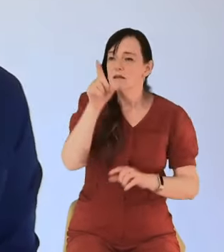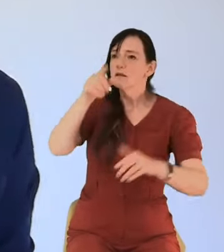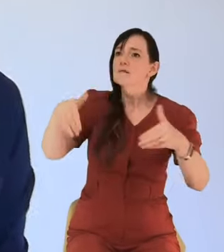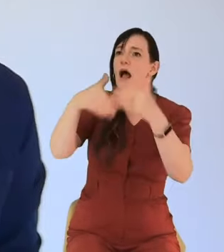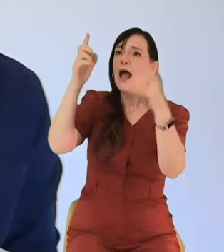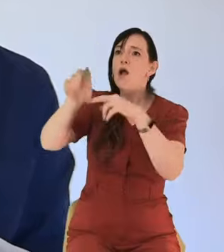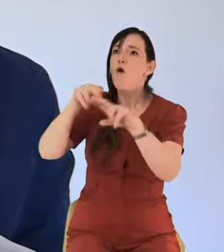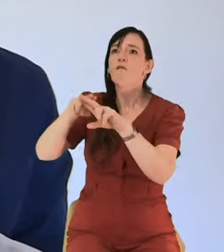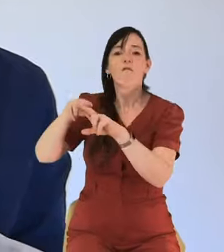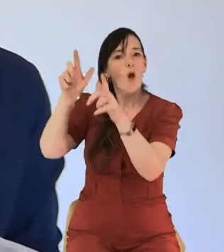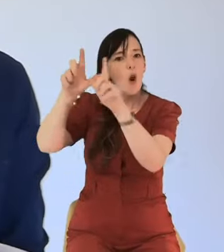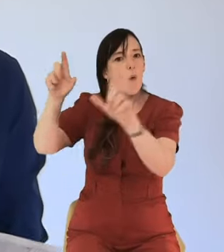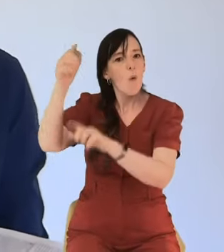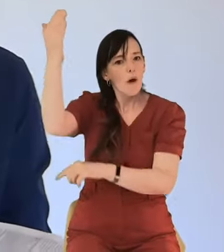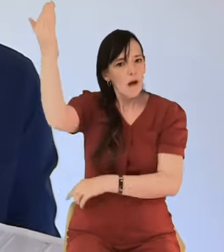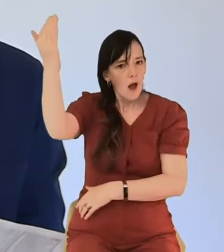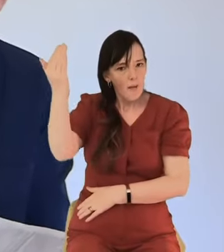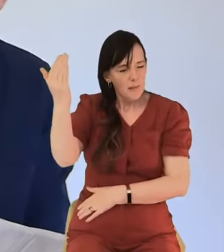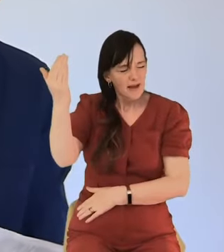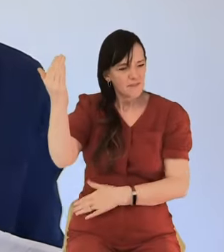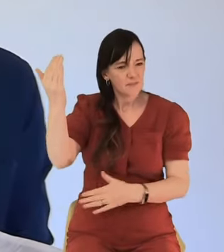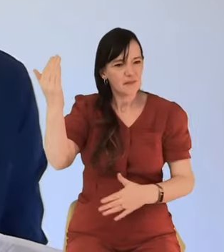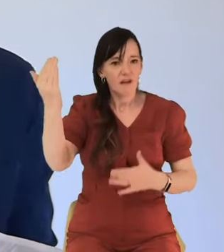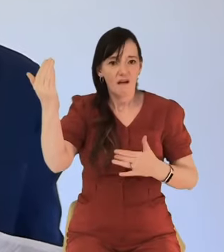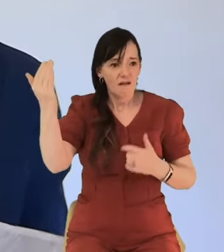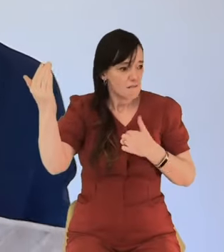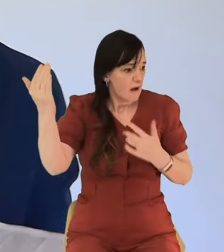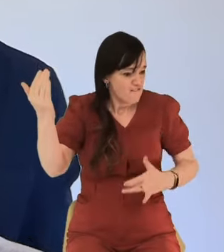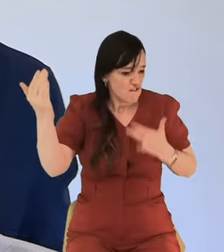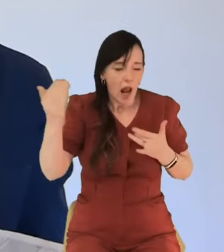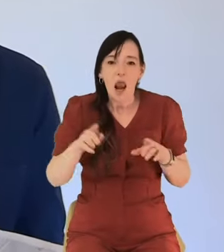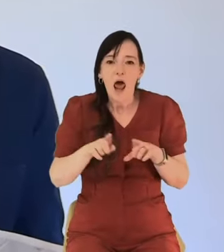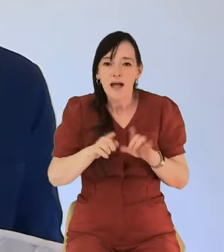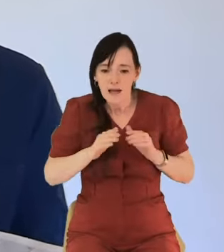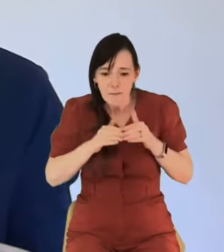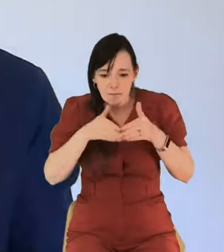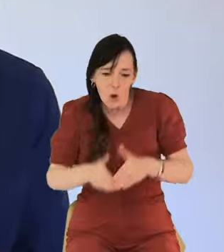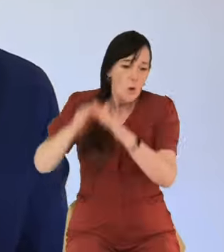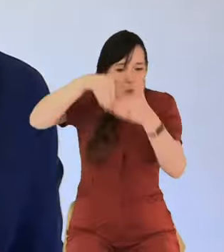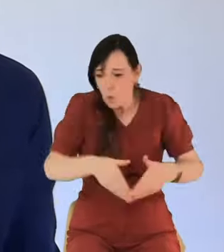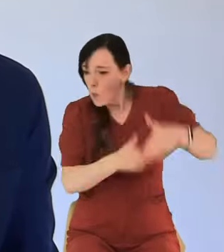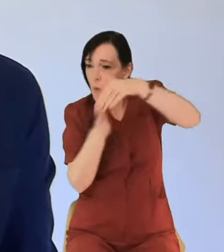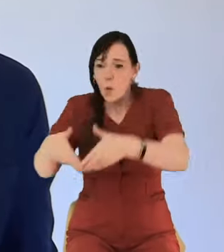Lord is coming, but I feel like I'm in a small boat on a very big sea, blown around by a